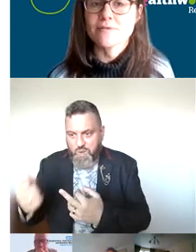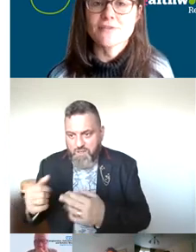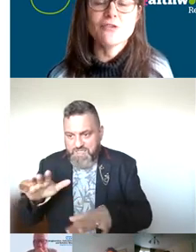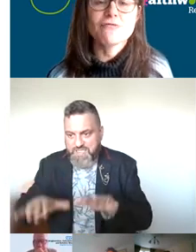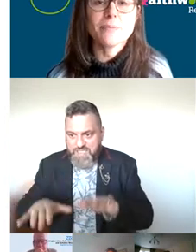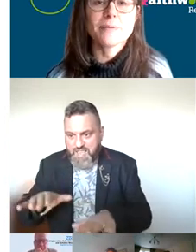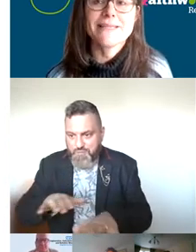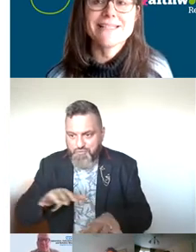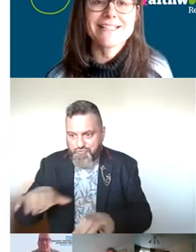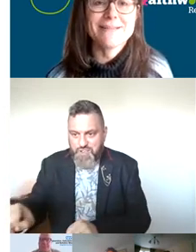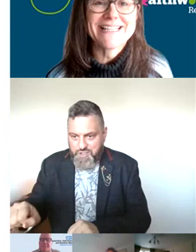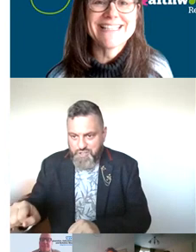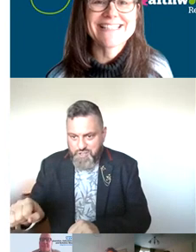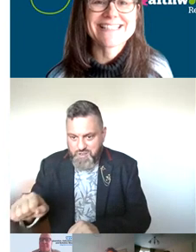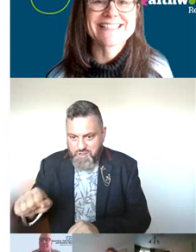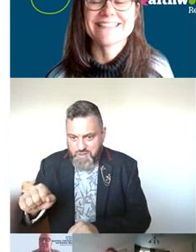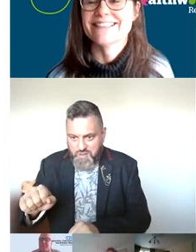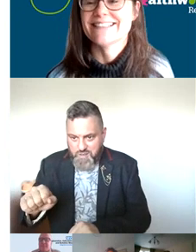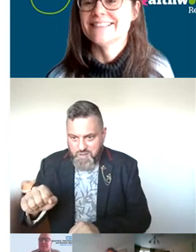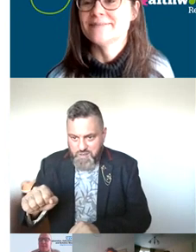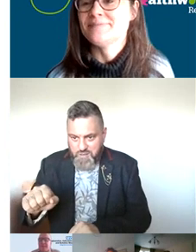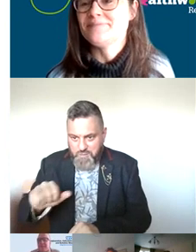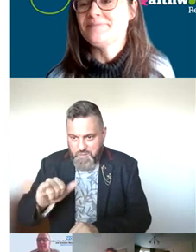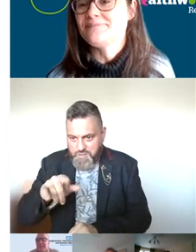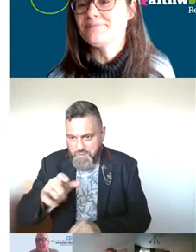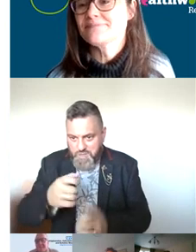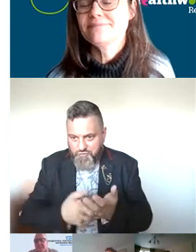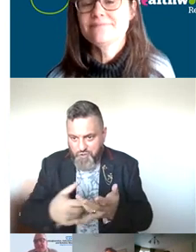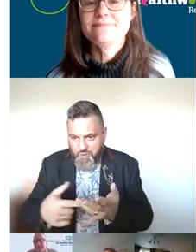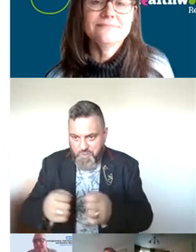think that's one for you, Rob Beasley, please.